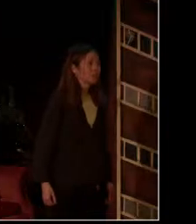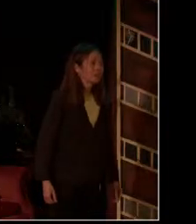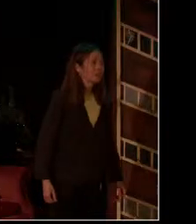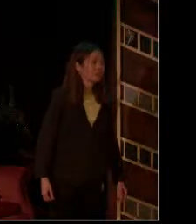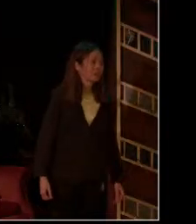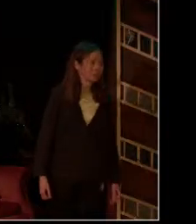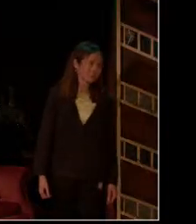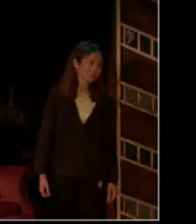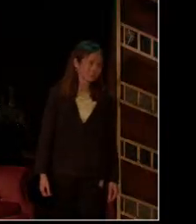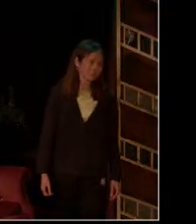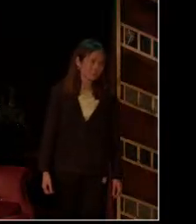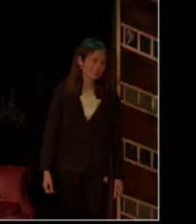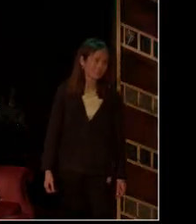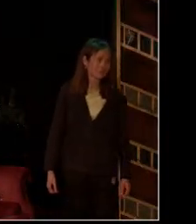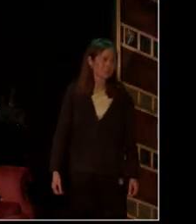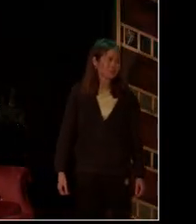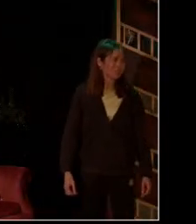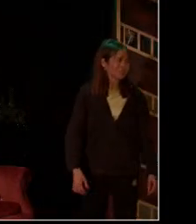Poor babe.